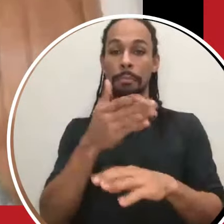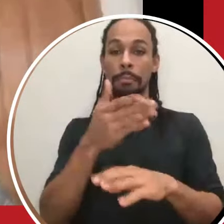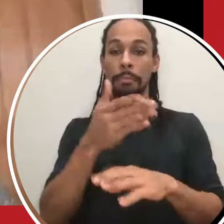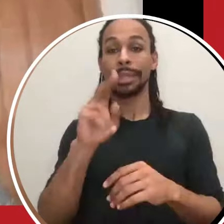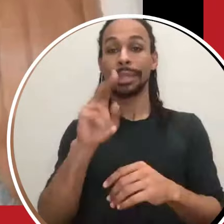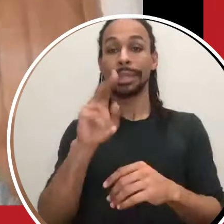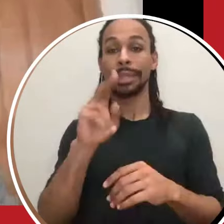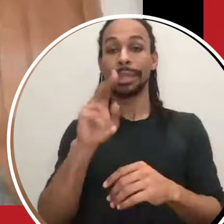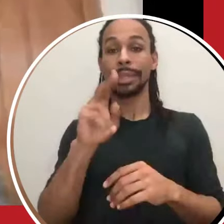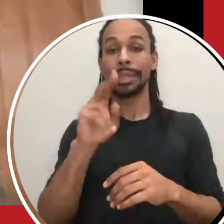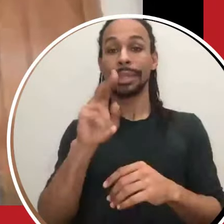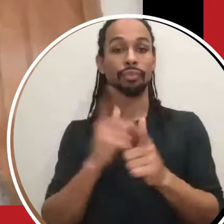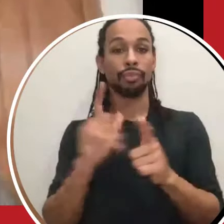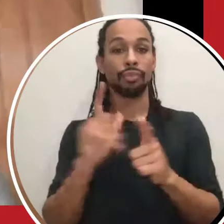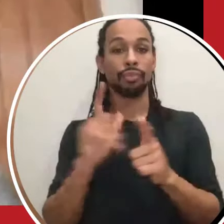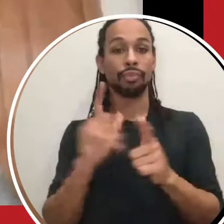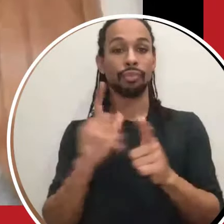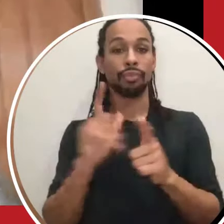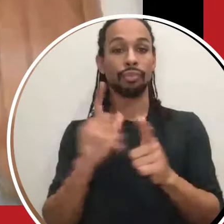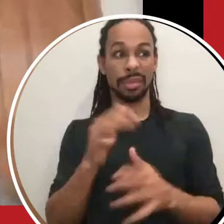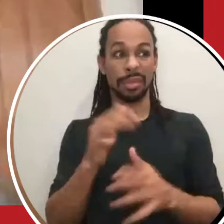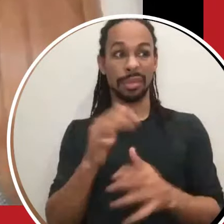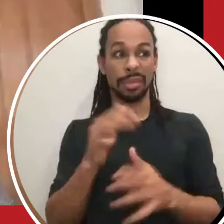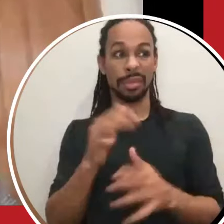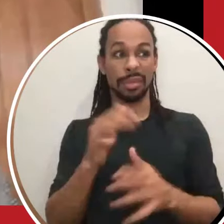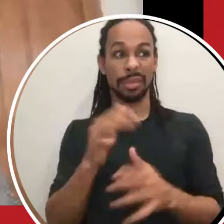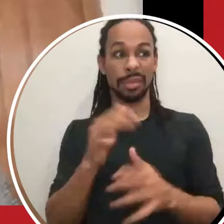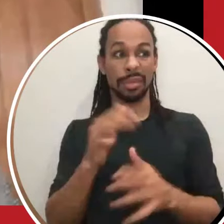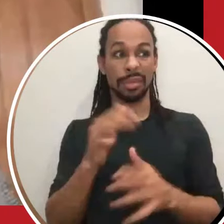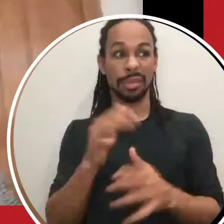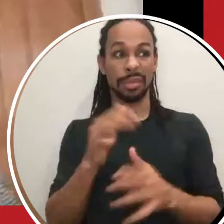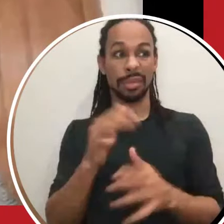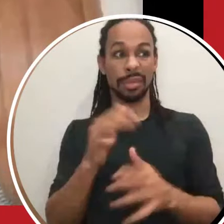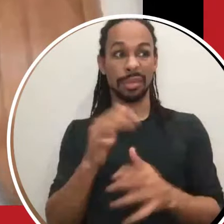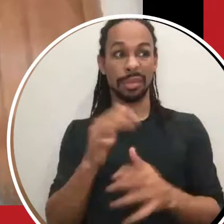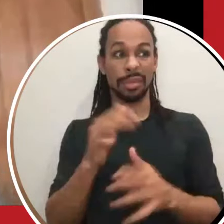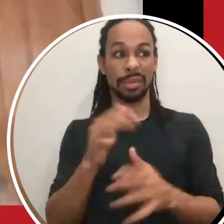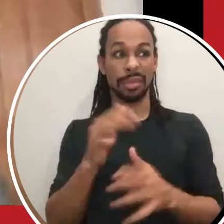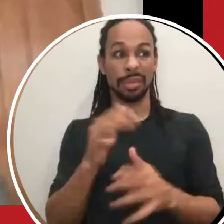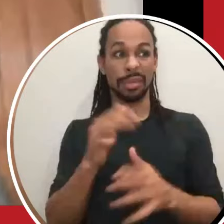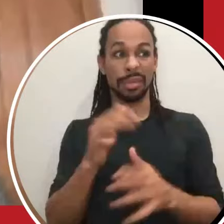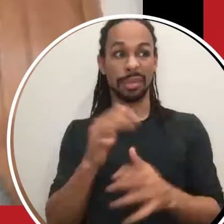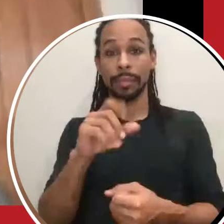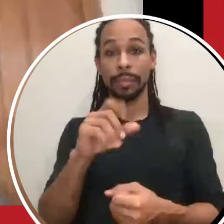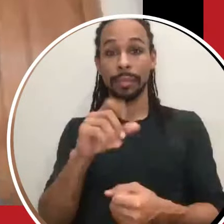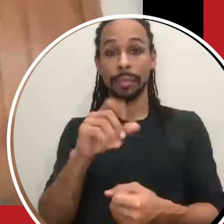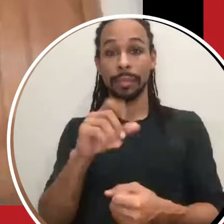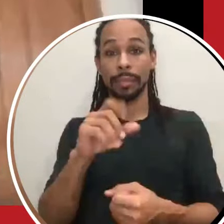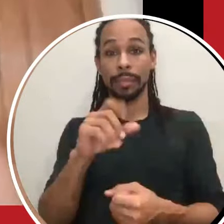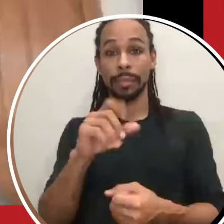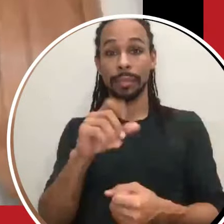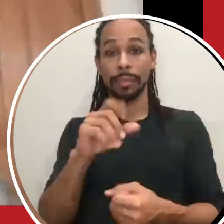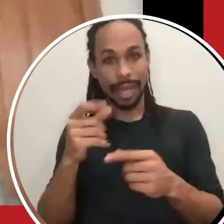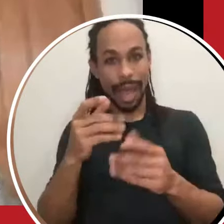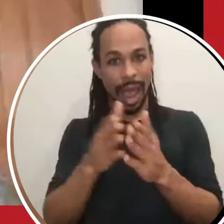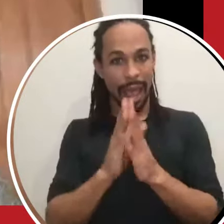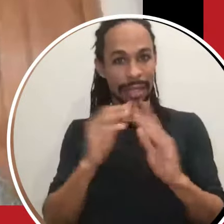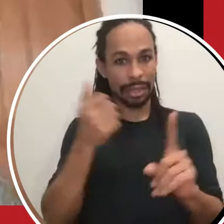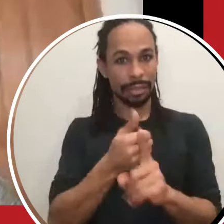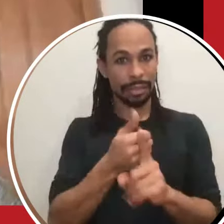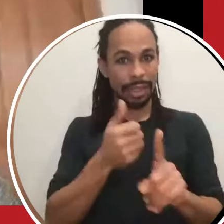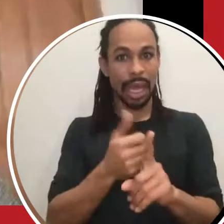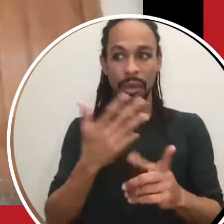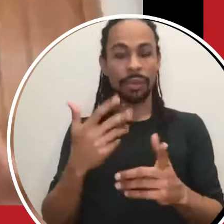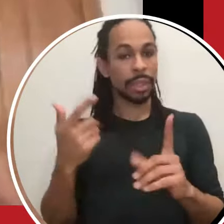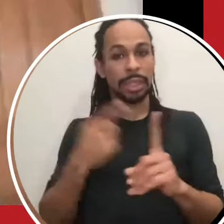preparing the party for power. Luis Arce himself isn't someone who comes from the social movements, but he came into the